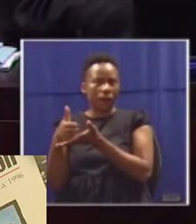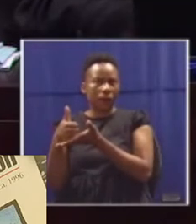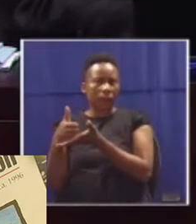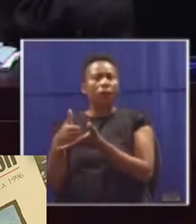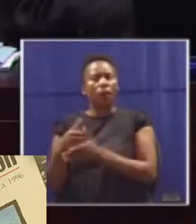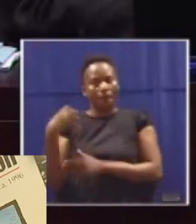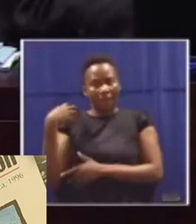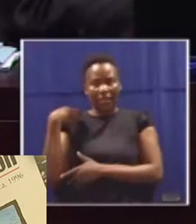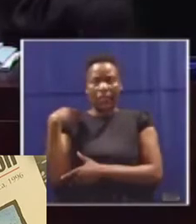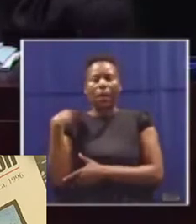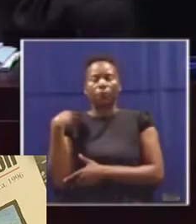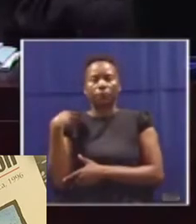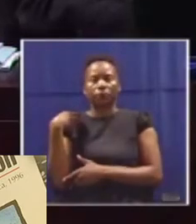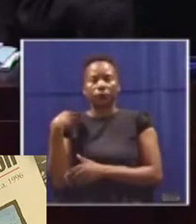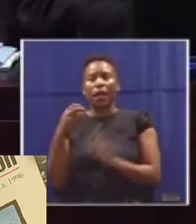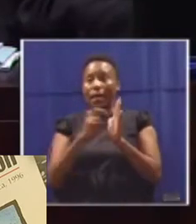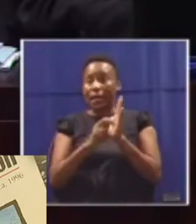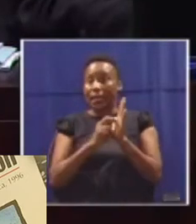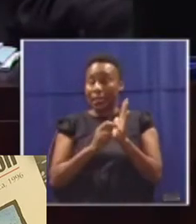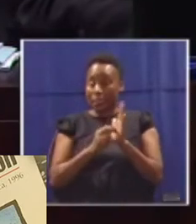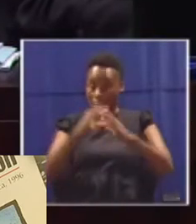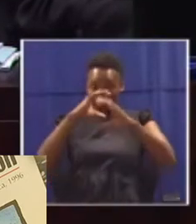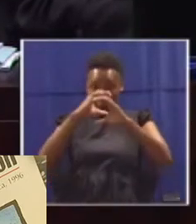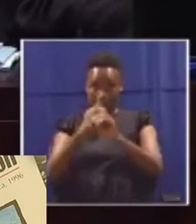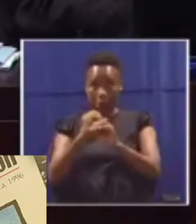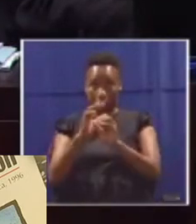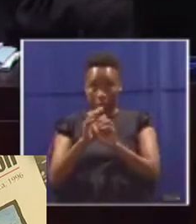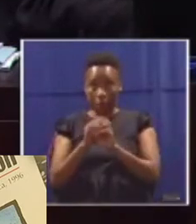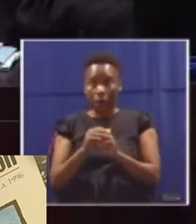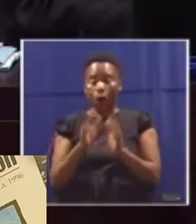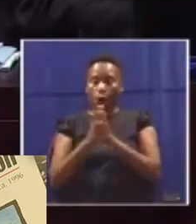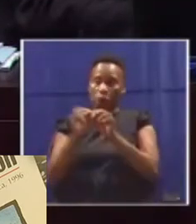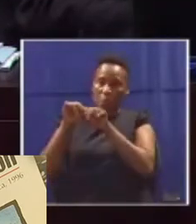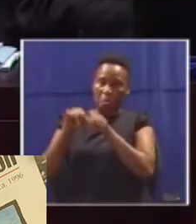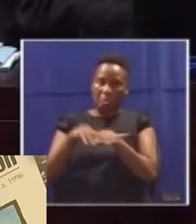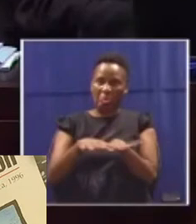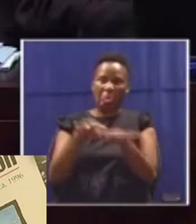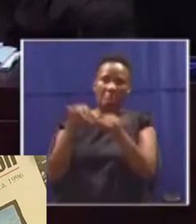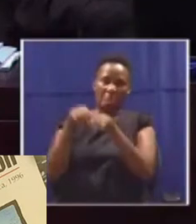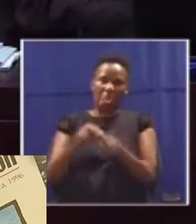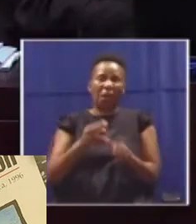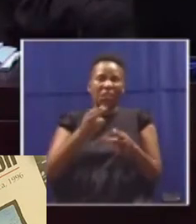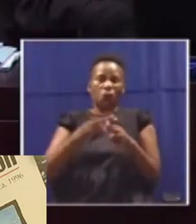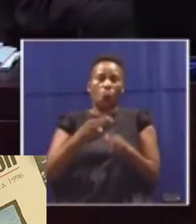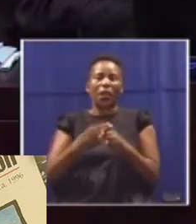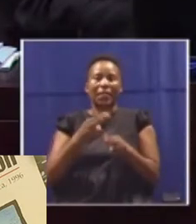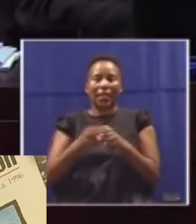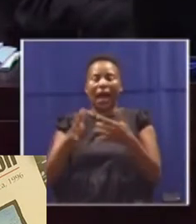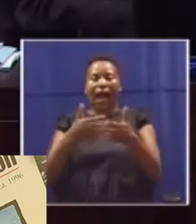the minister. The regulation dealing with the discharge of sewage and other